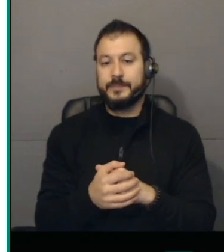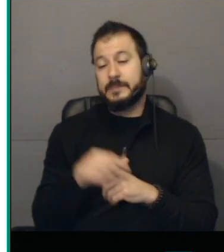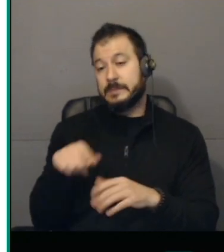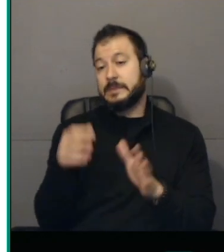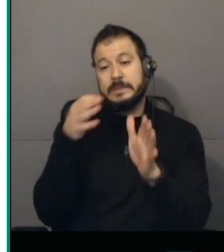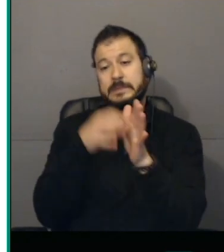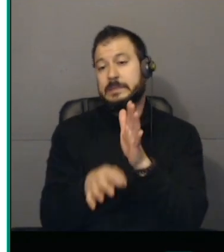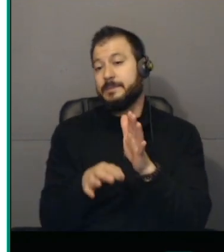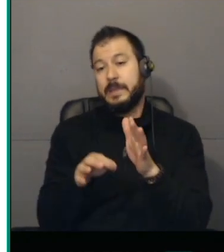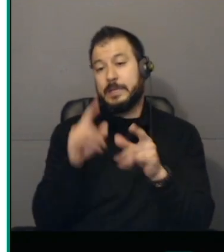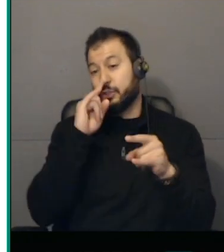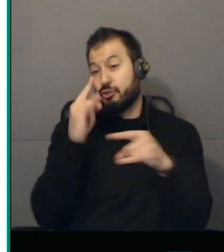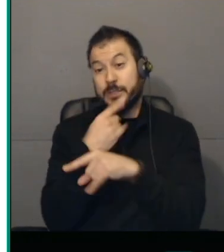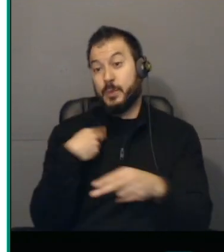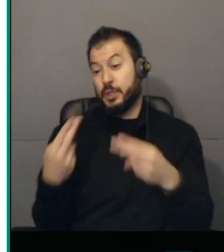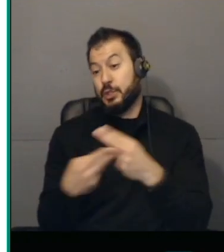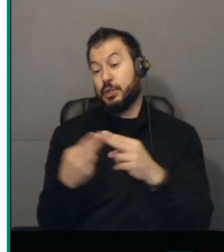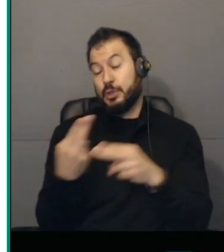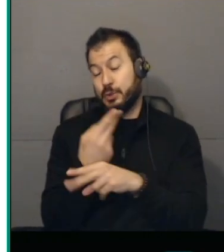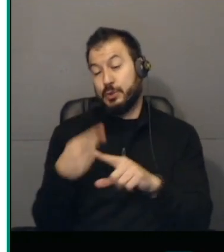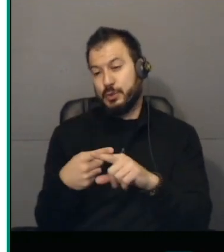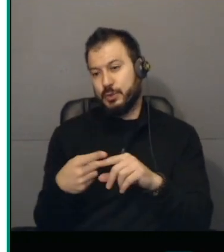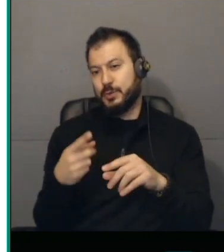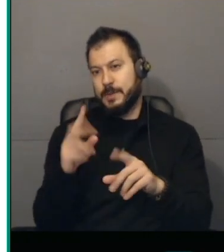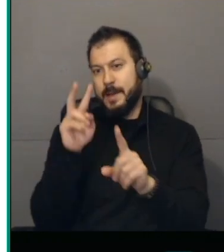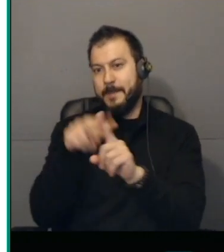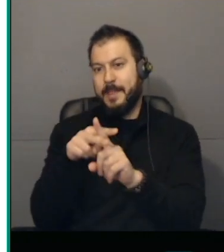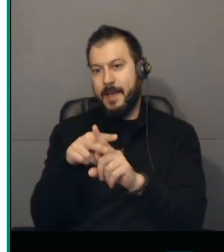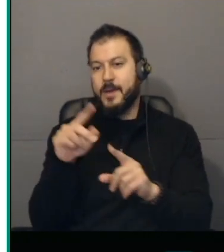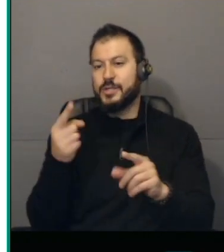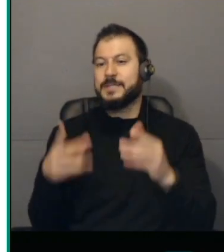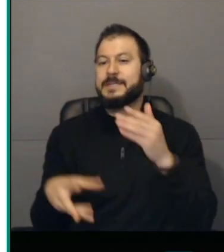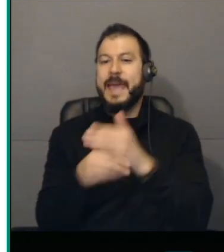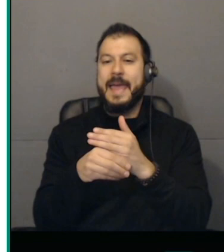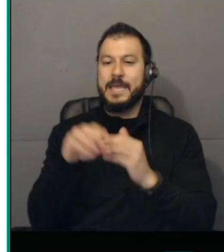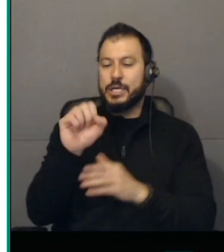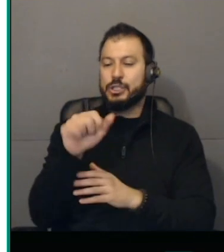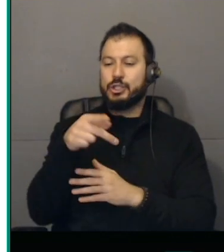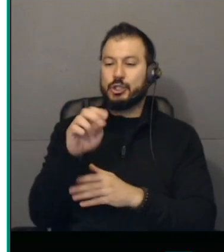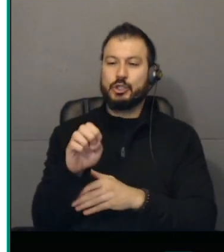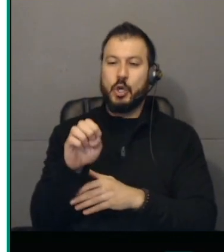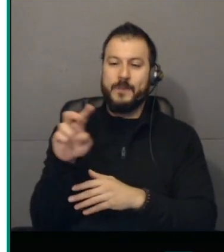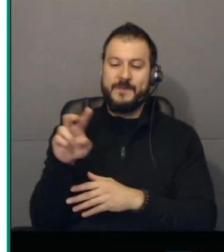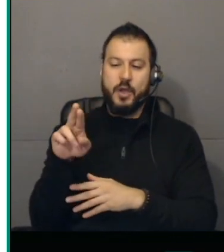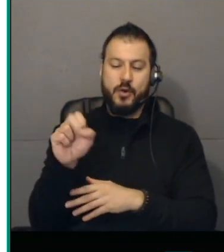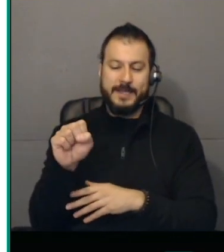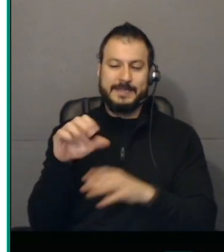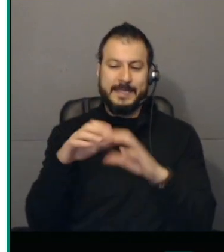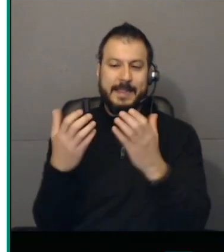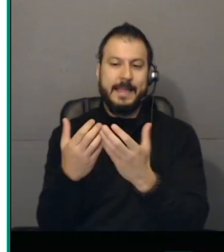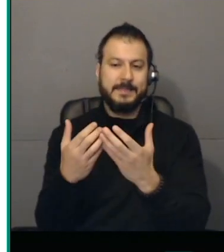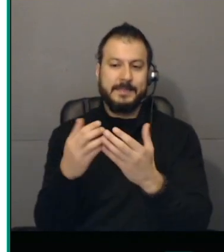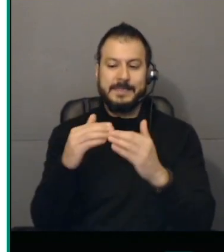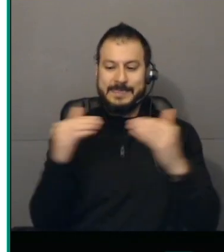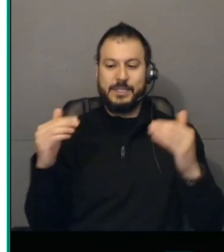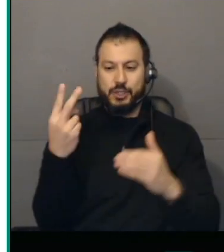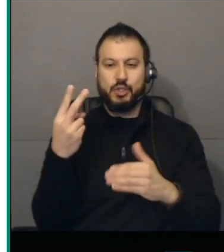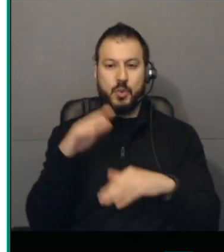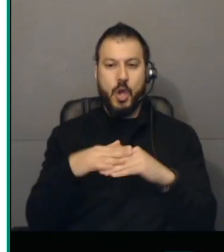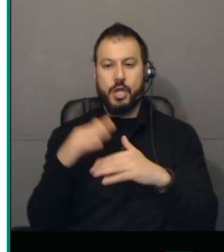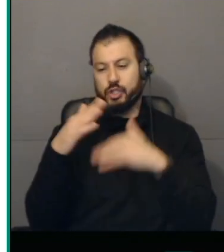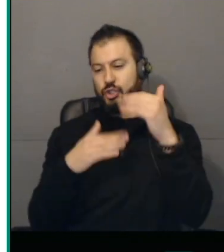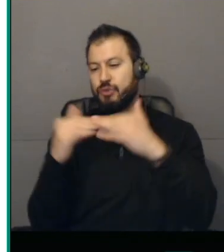This is a simple trick we use to apply VRS to passes. Essentially, we added a scoped VRS class that would apply Tier 2 VRS